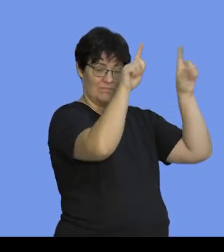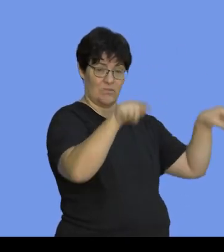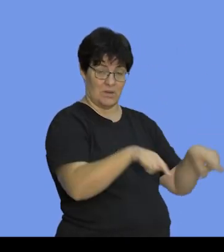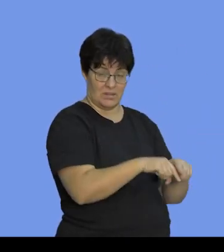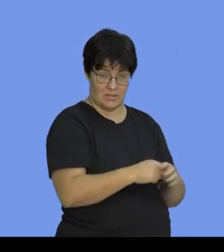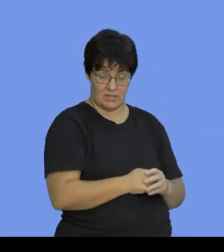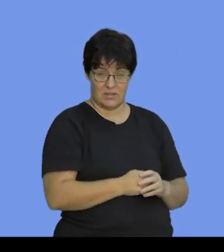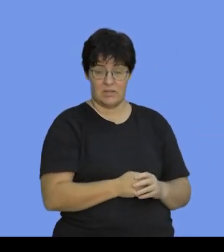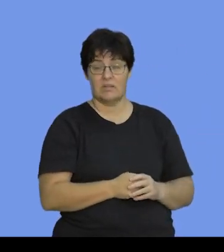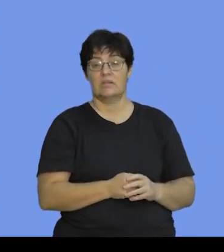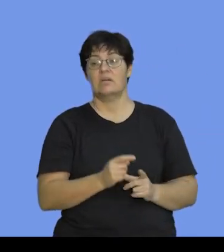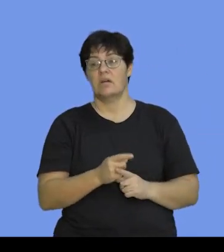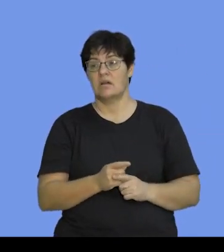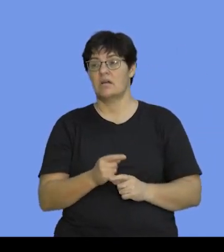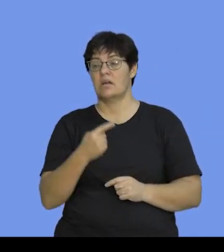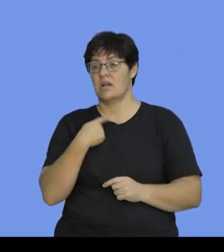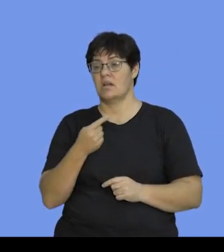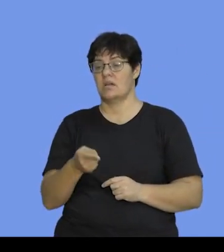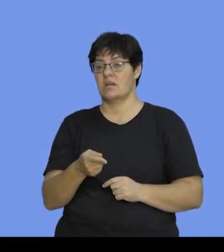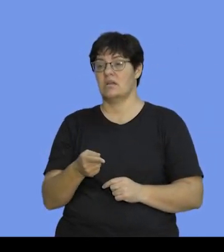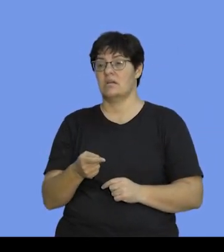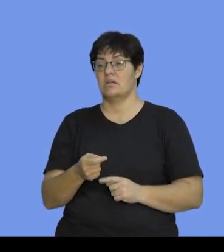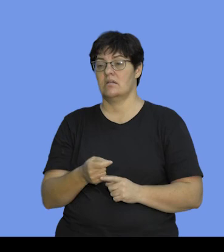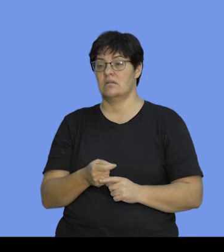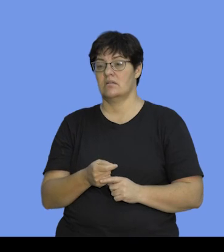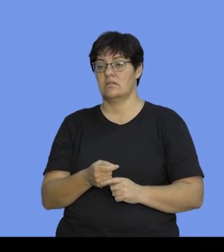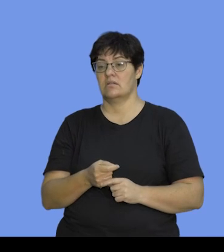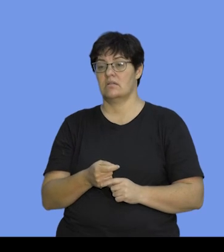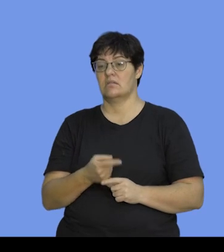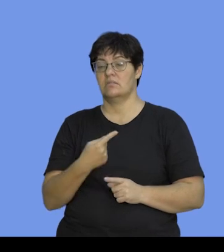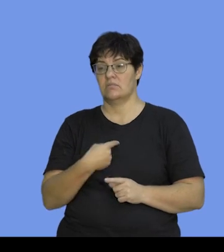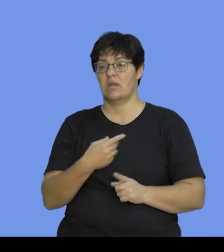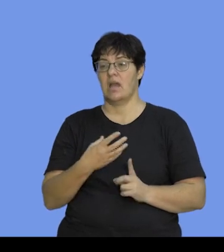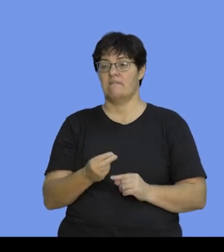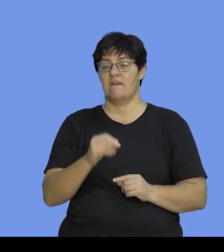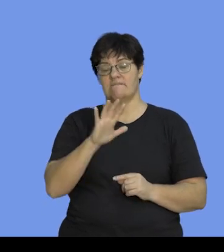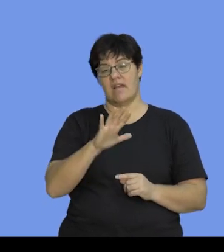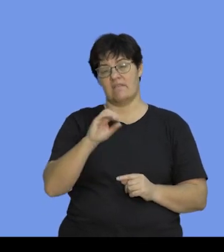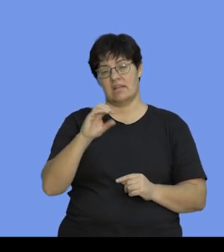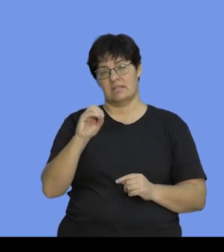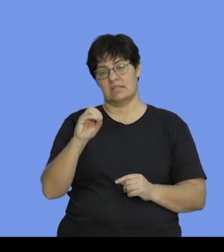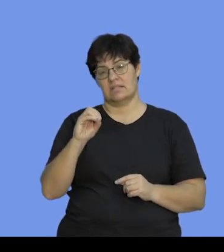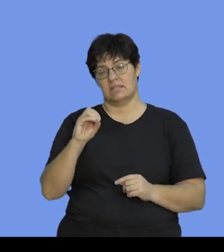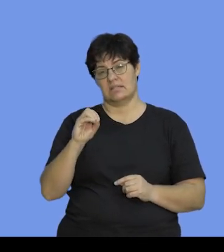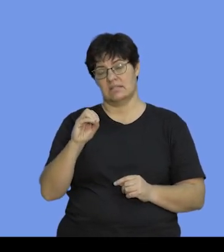formula. Okay, multiplied by the volume, and the volume we were told that is half a liter, which